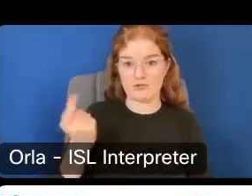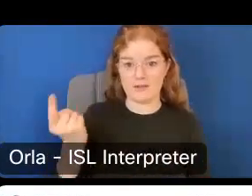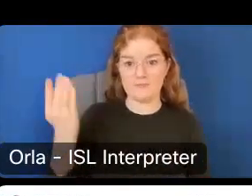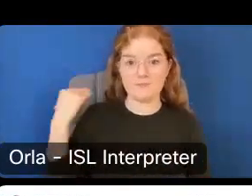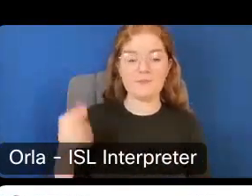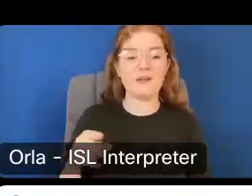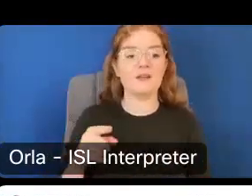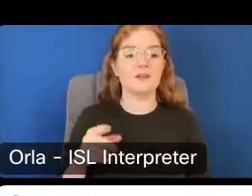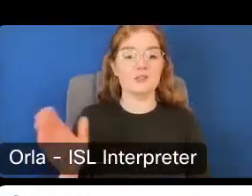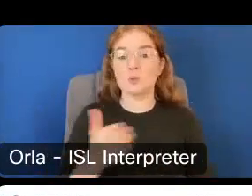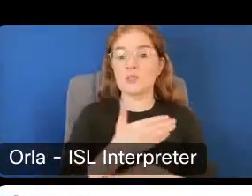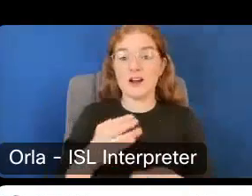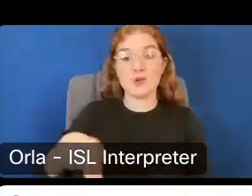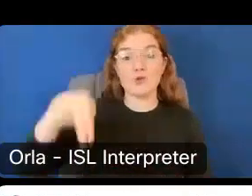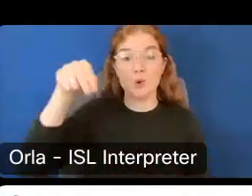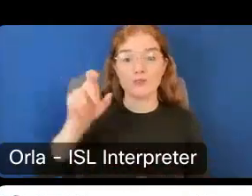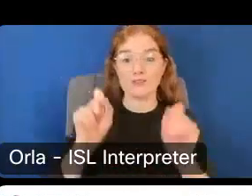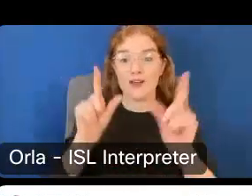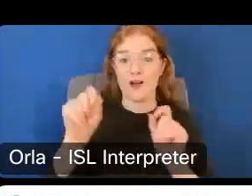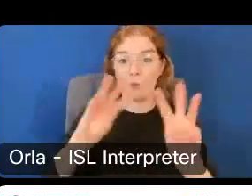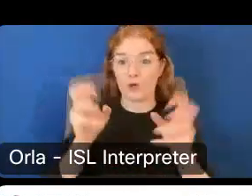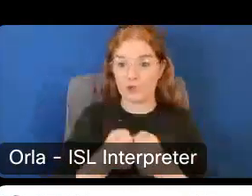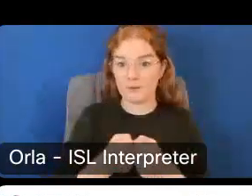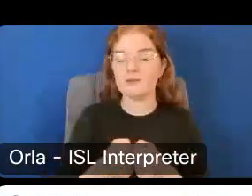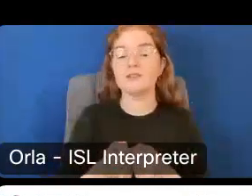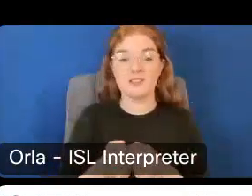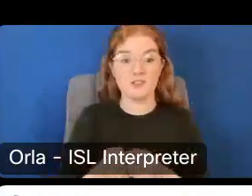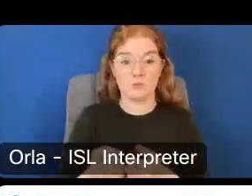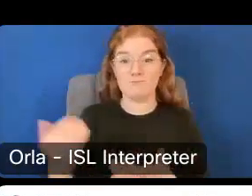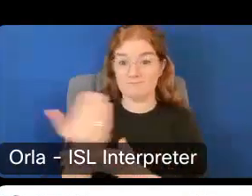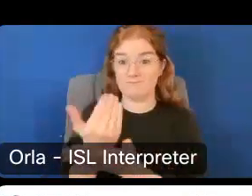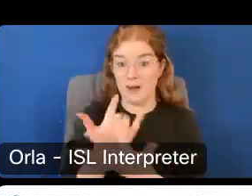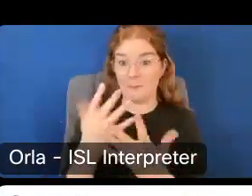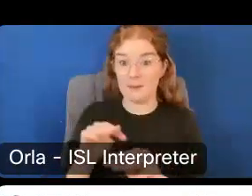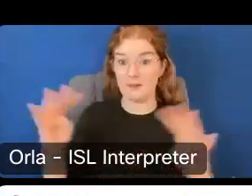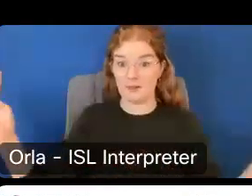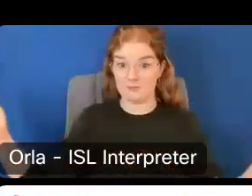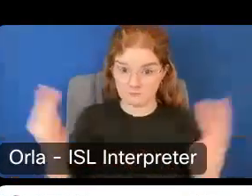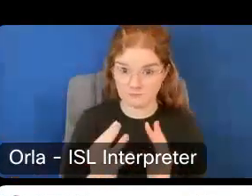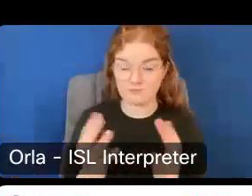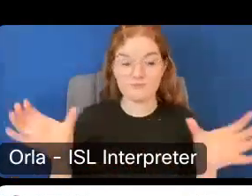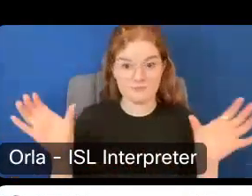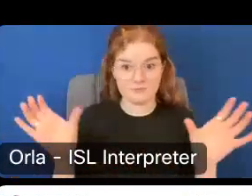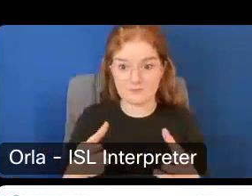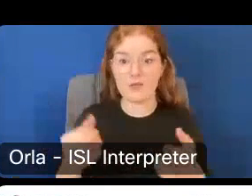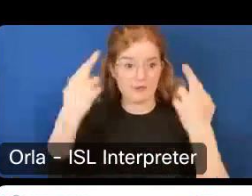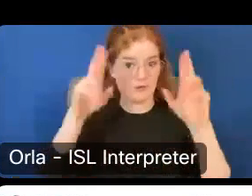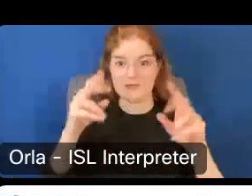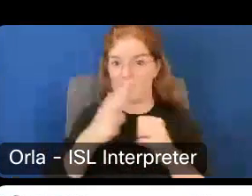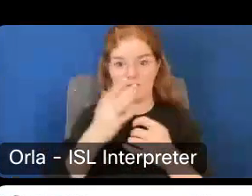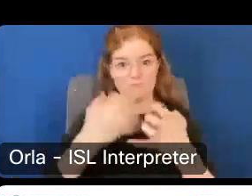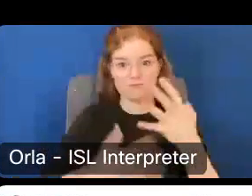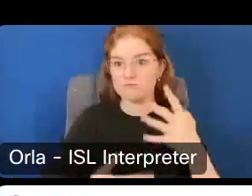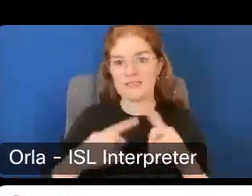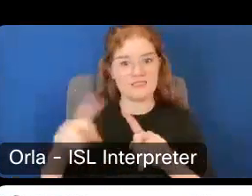we started with a North Star workshop, and that was where we got a number of people together, again, representative of all